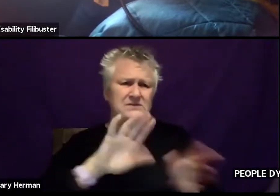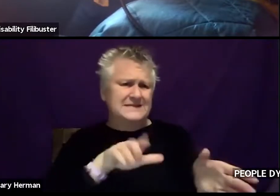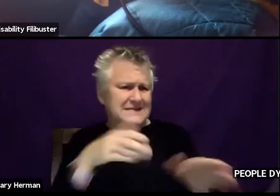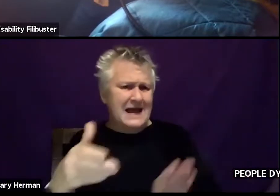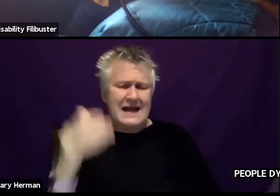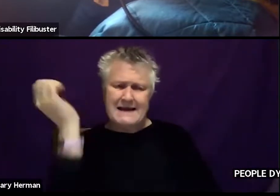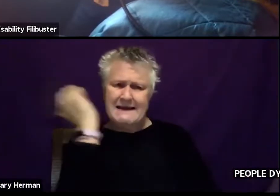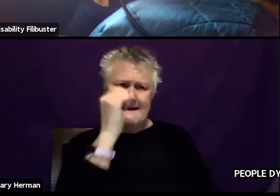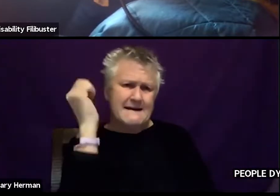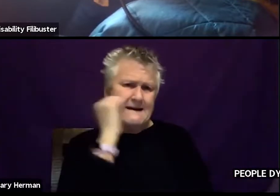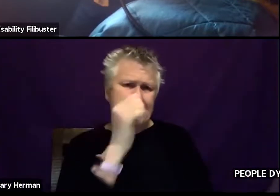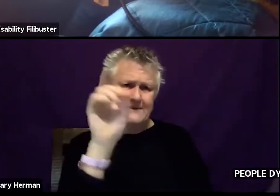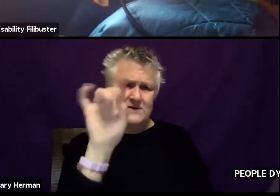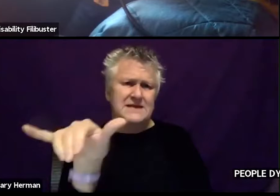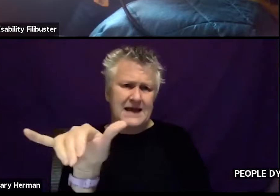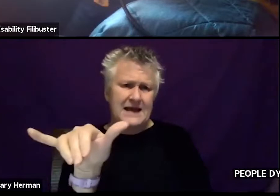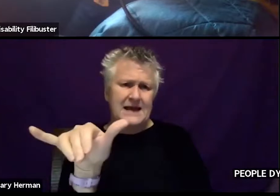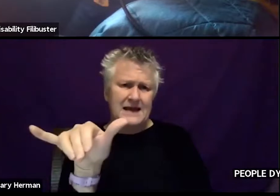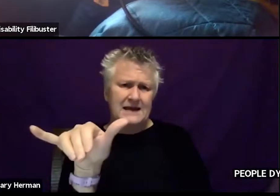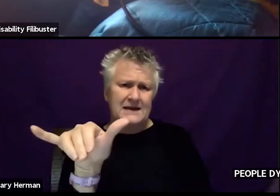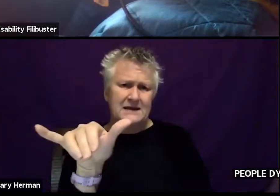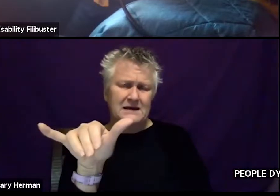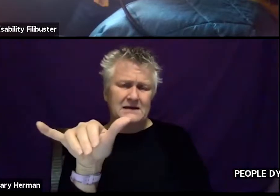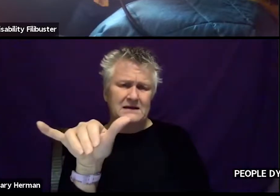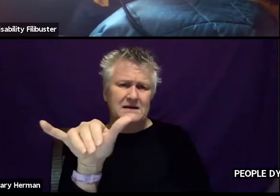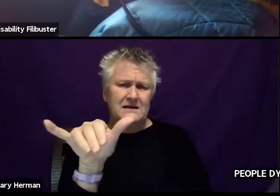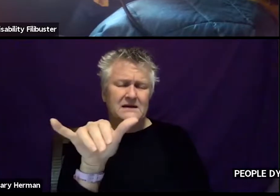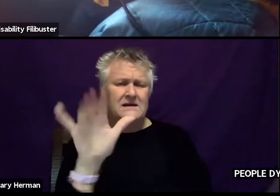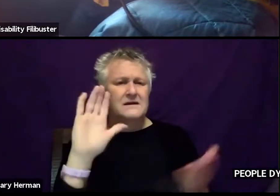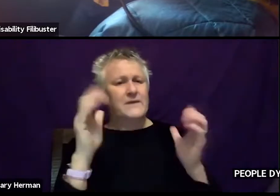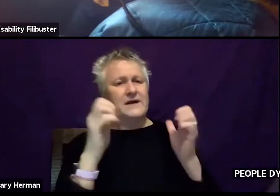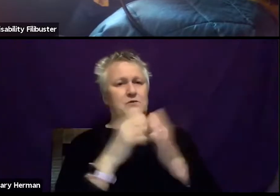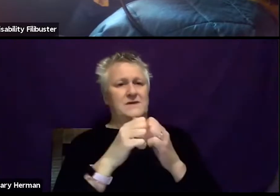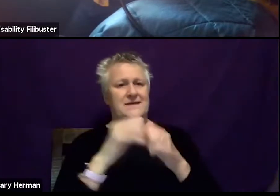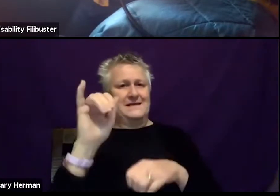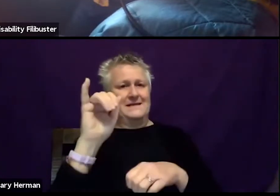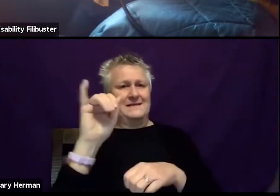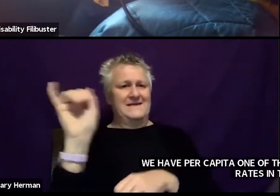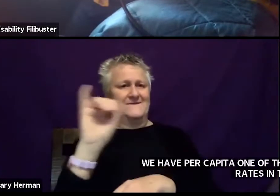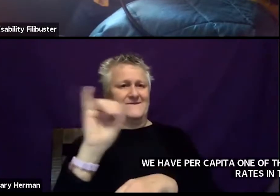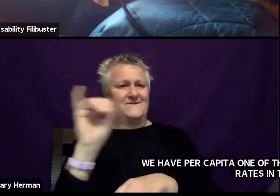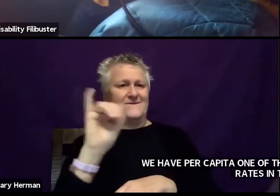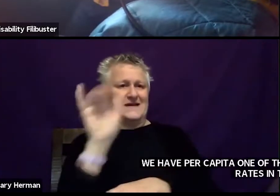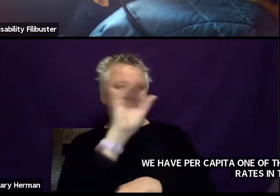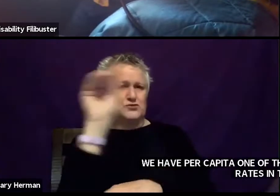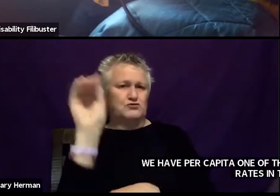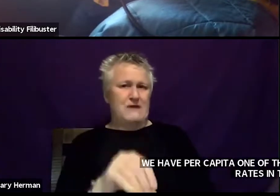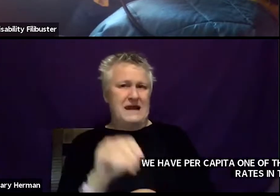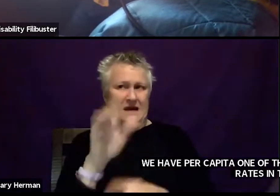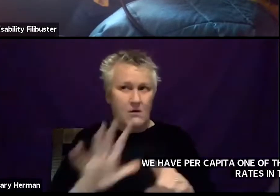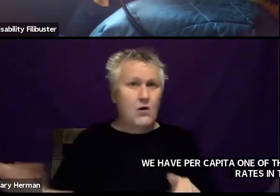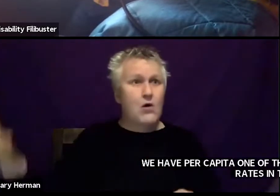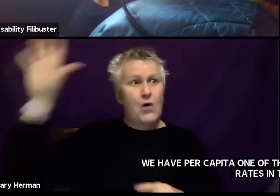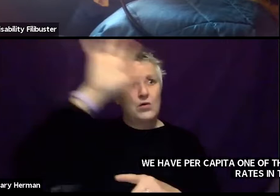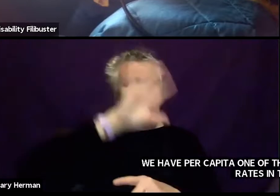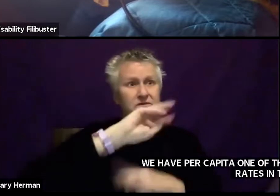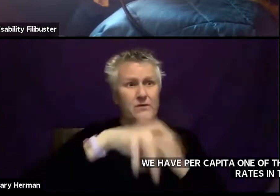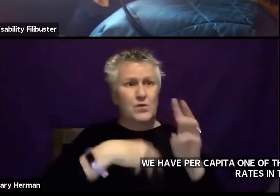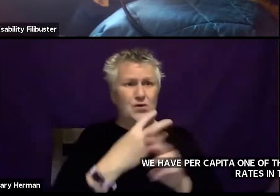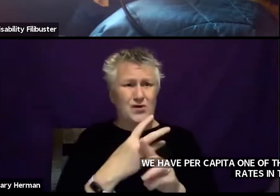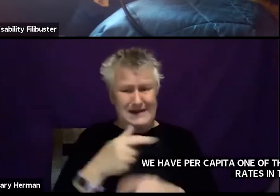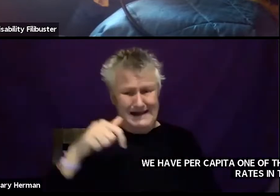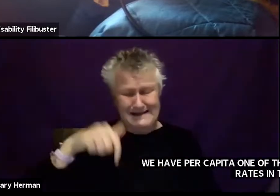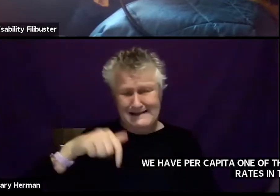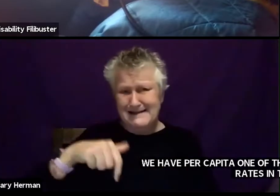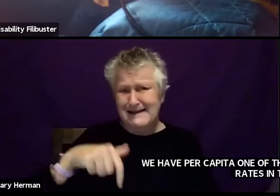infection and death rates in the world. And, you know, we're not a huge country. So